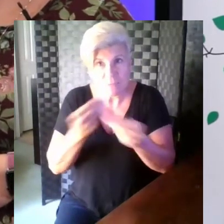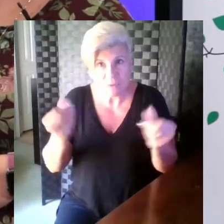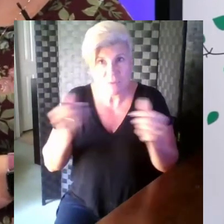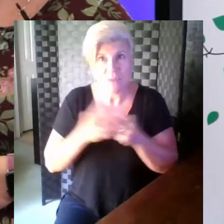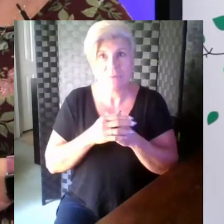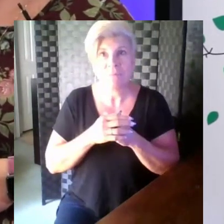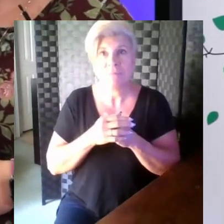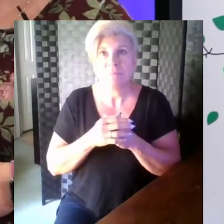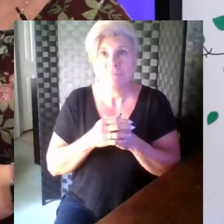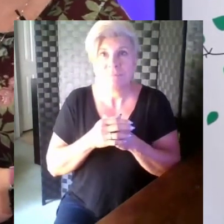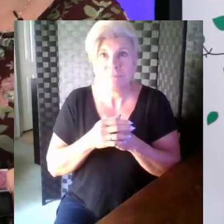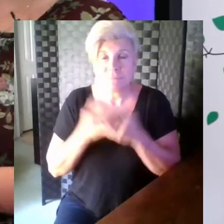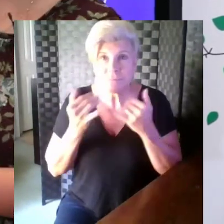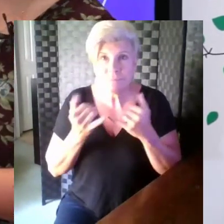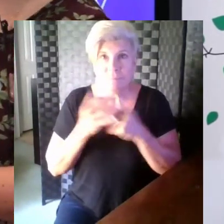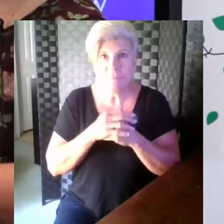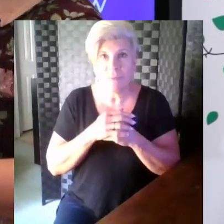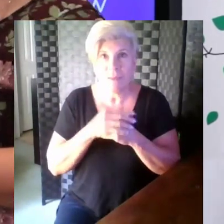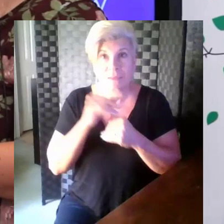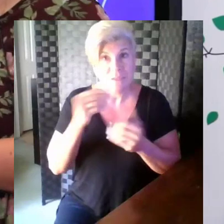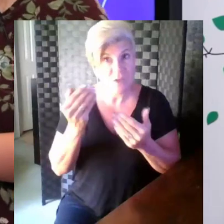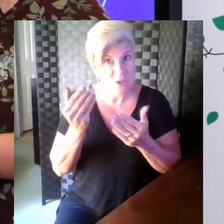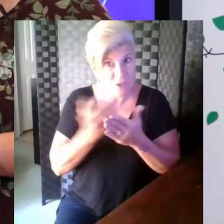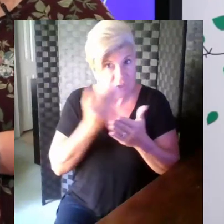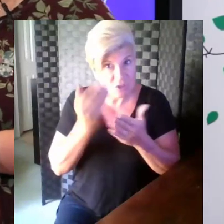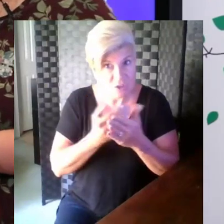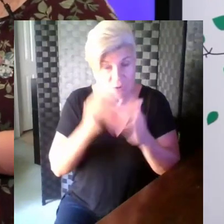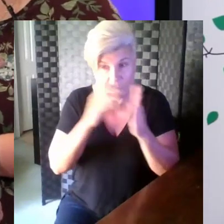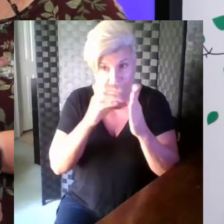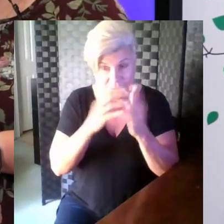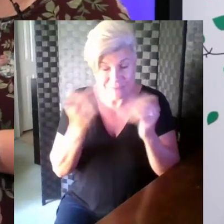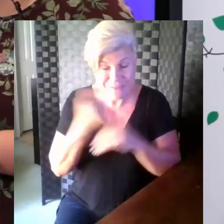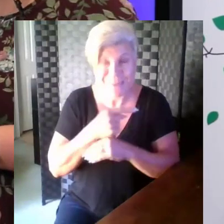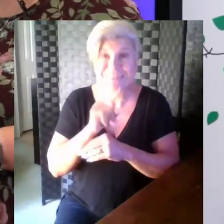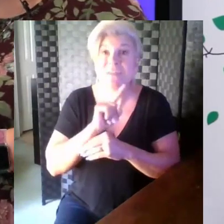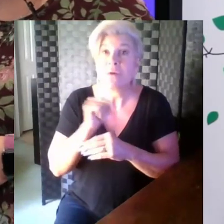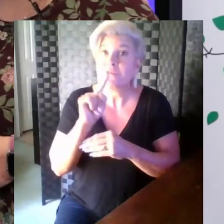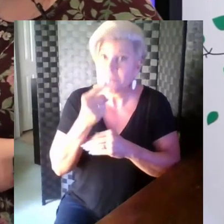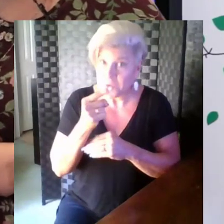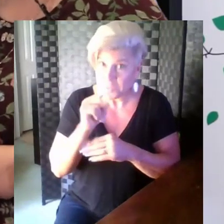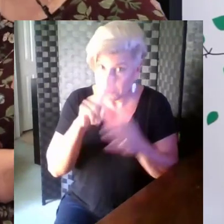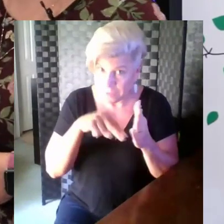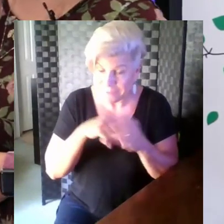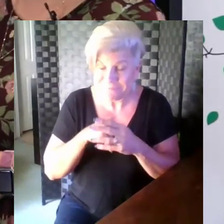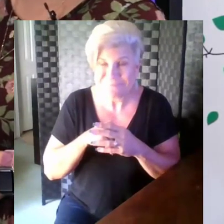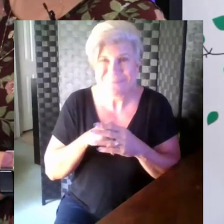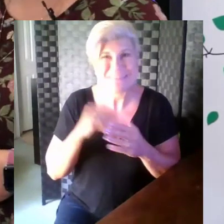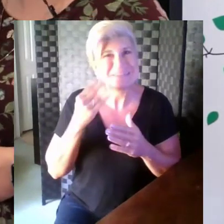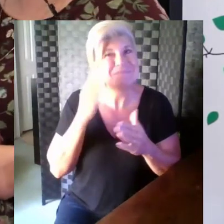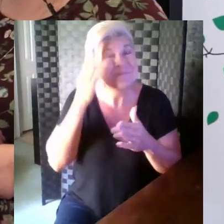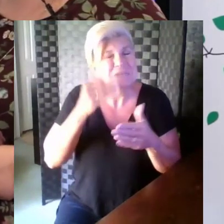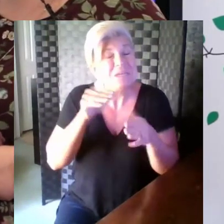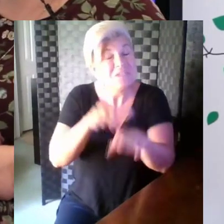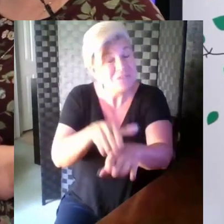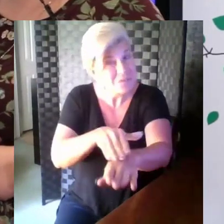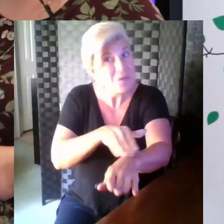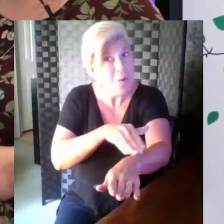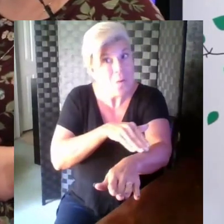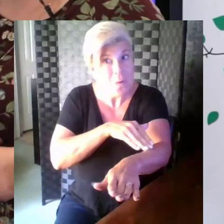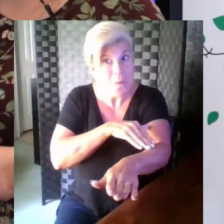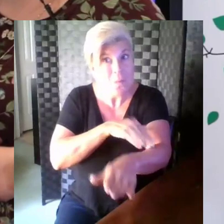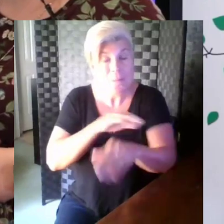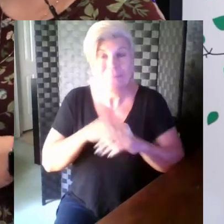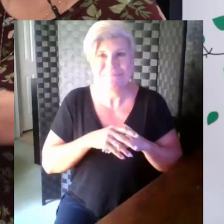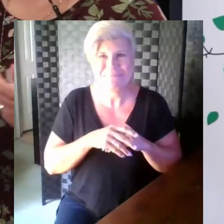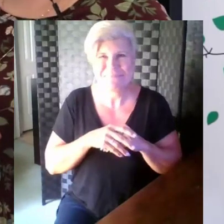smoothly. Now, this is a new passage today, so it's the first read. So we're going to go a little bit more